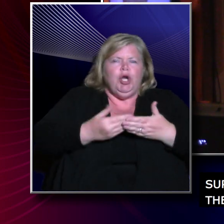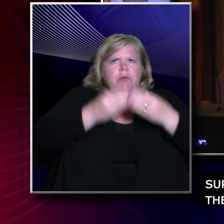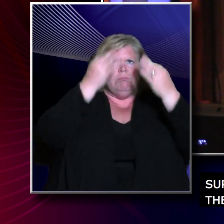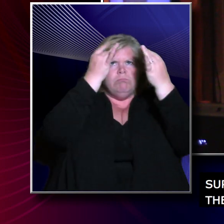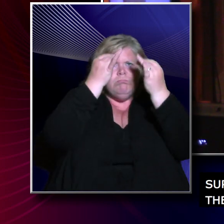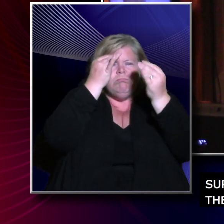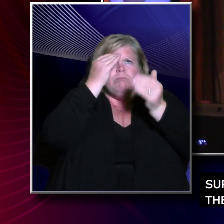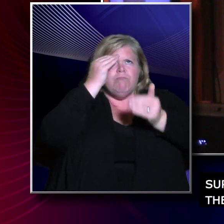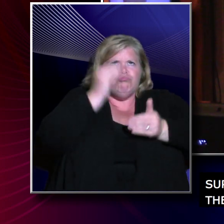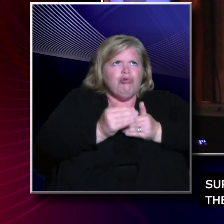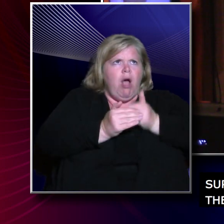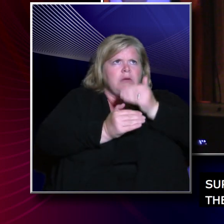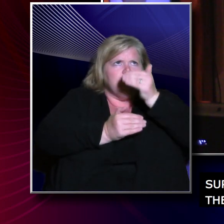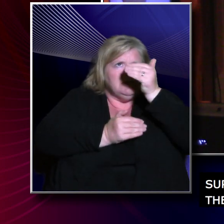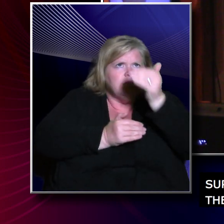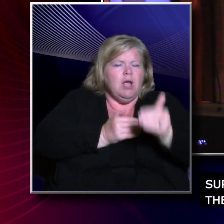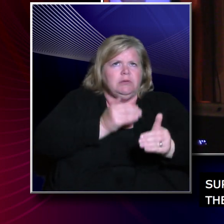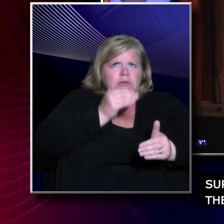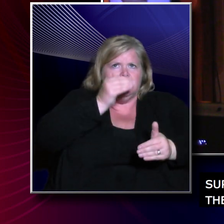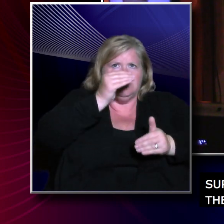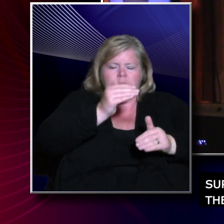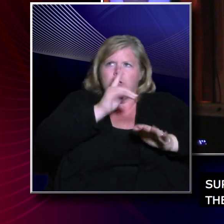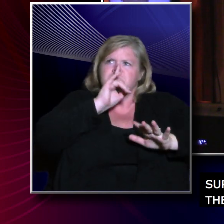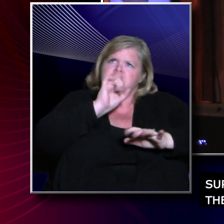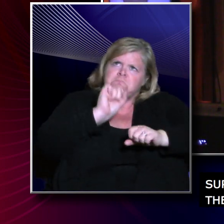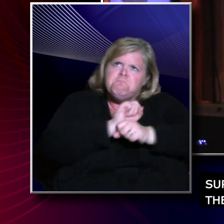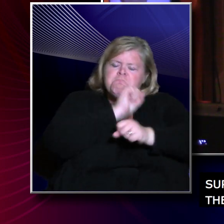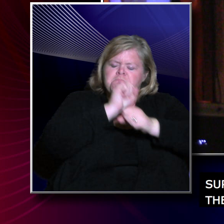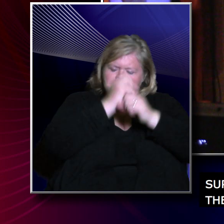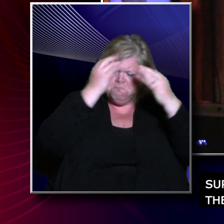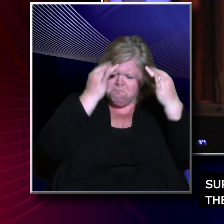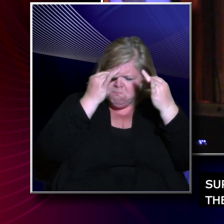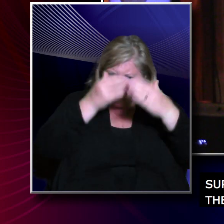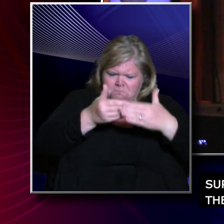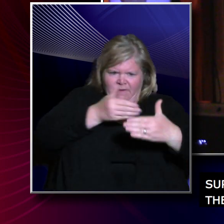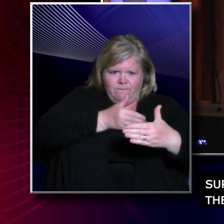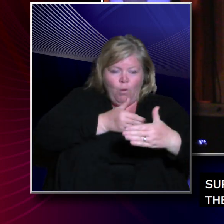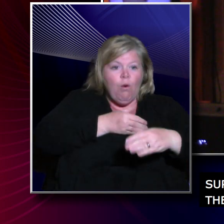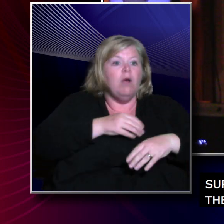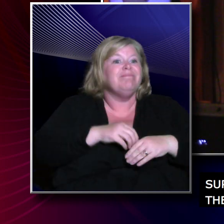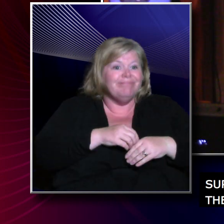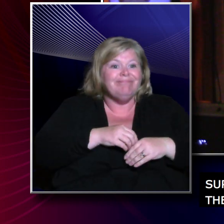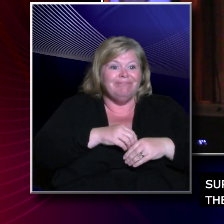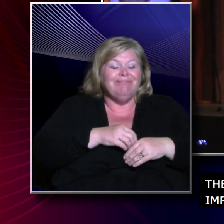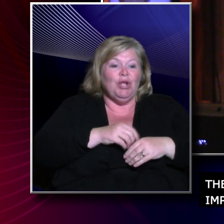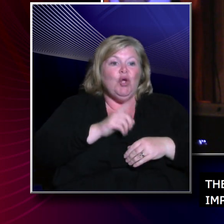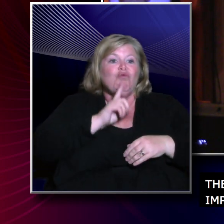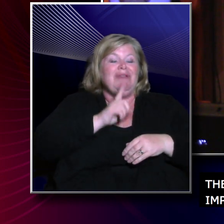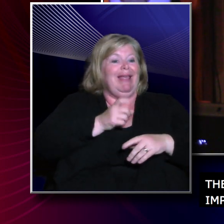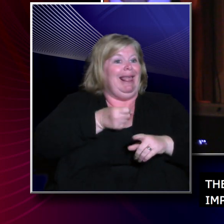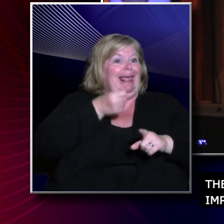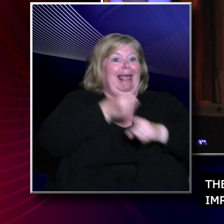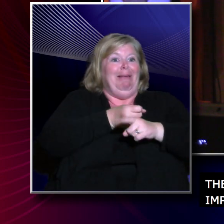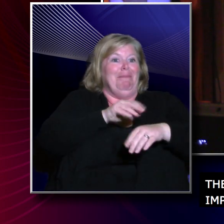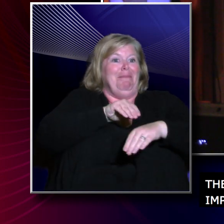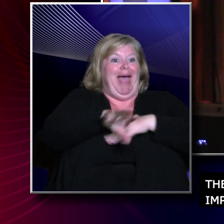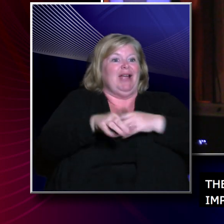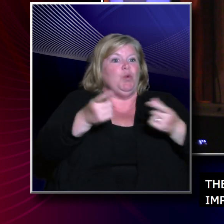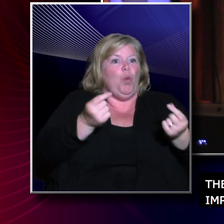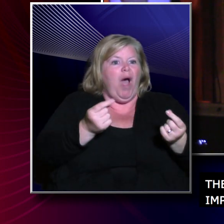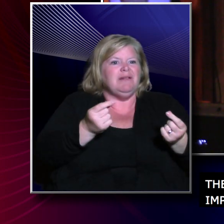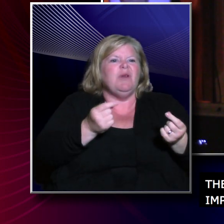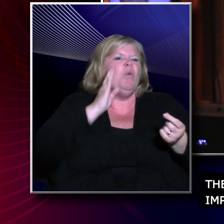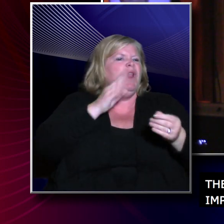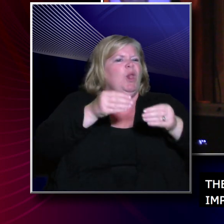and due diligence, the most important impact this would have is loss of